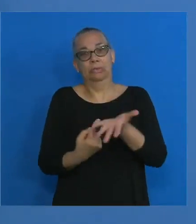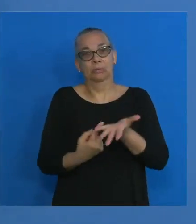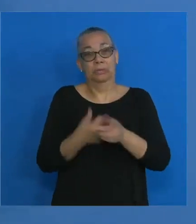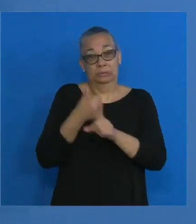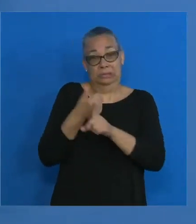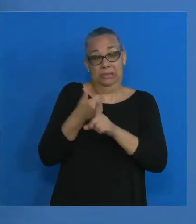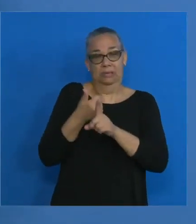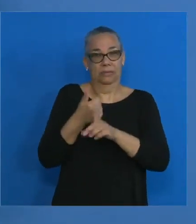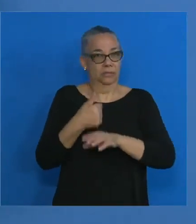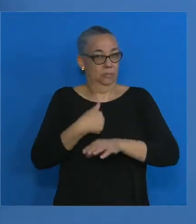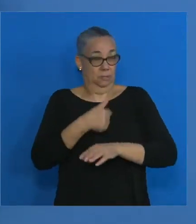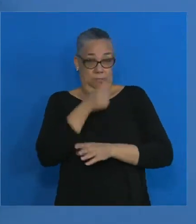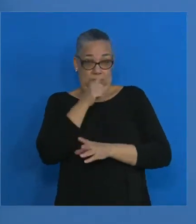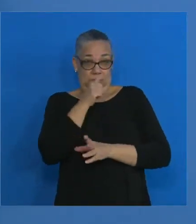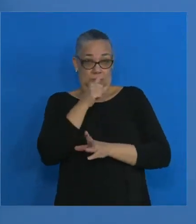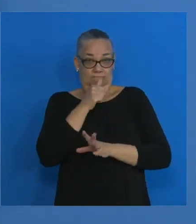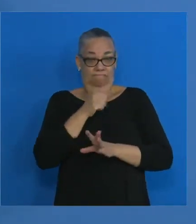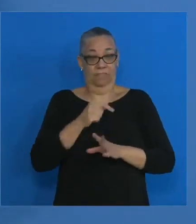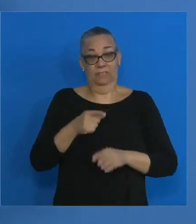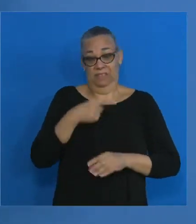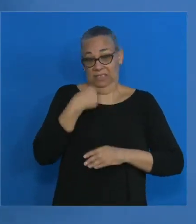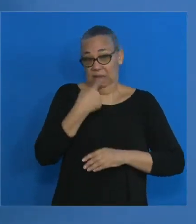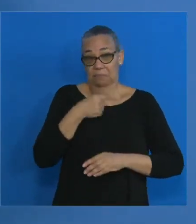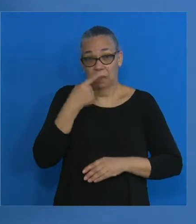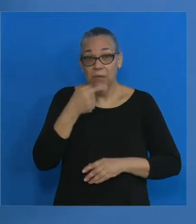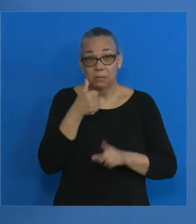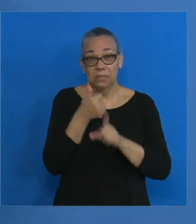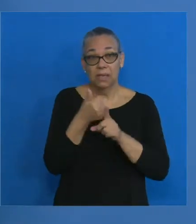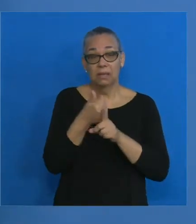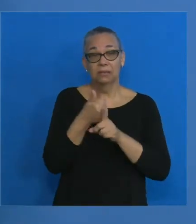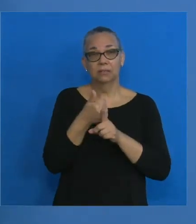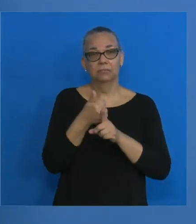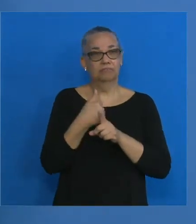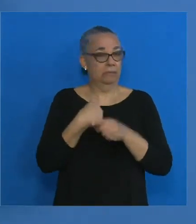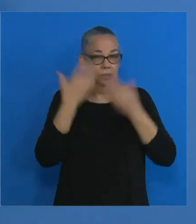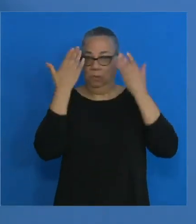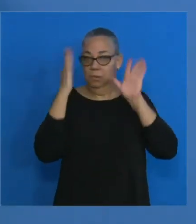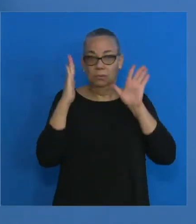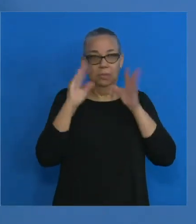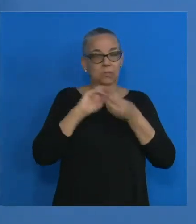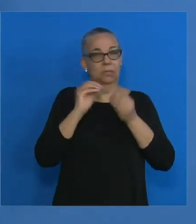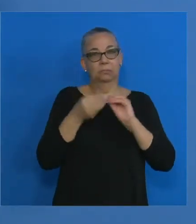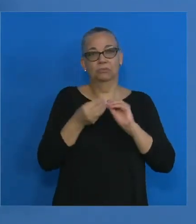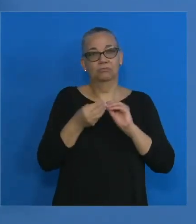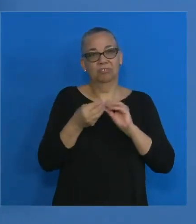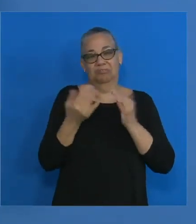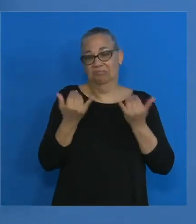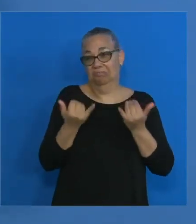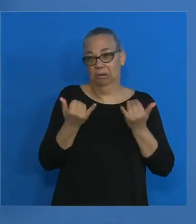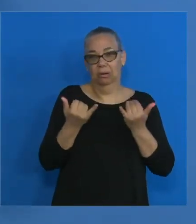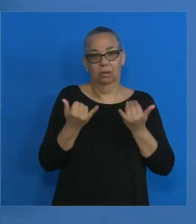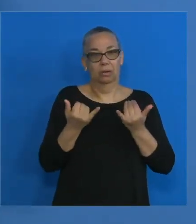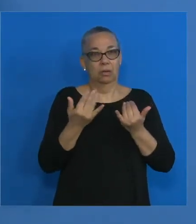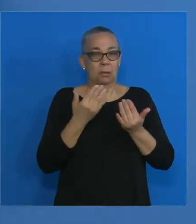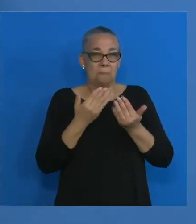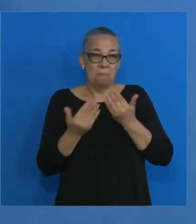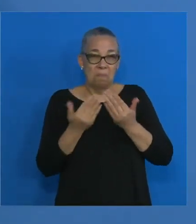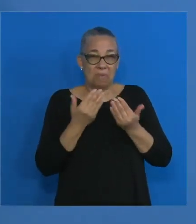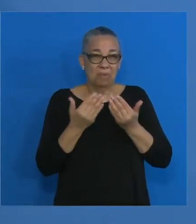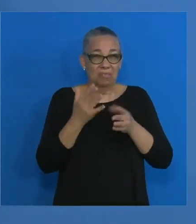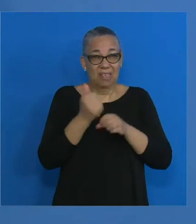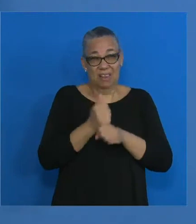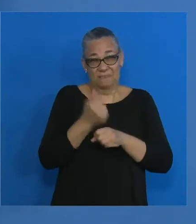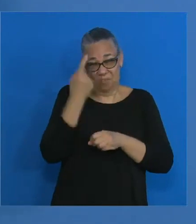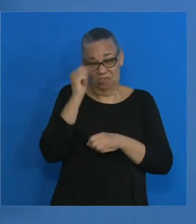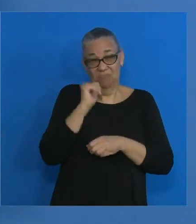they've disclosed publicly themselves. I don't know. I don't have that number off the top of my head. I perhaps might be able to try to get it for